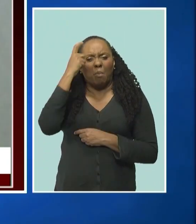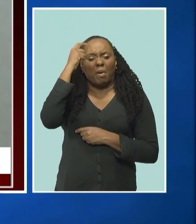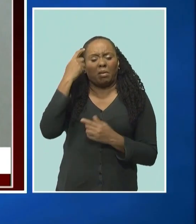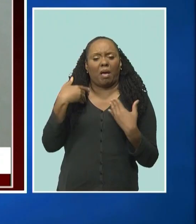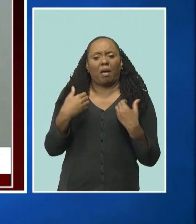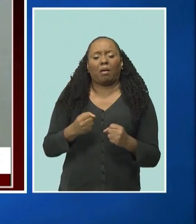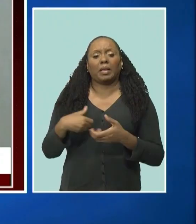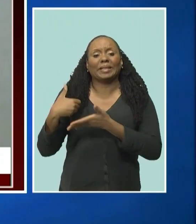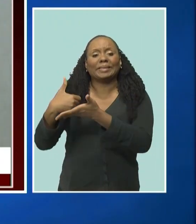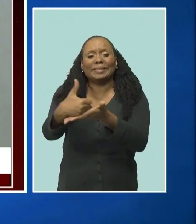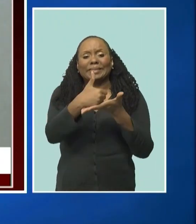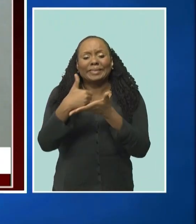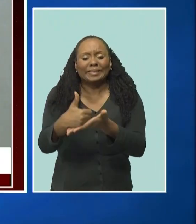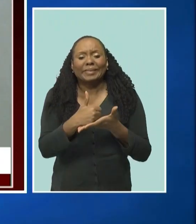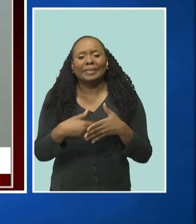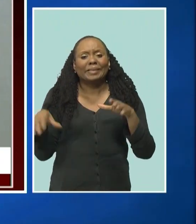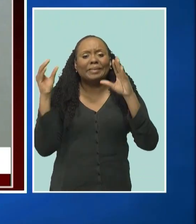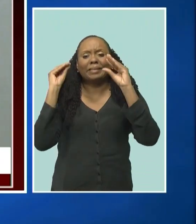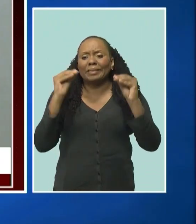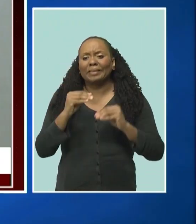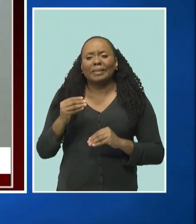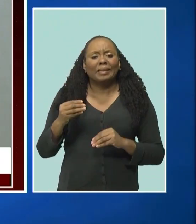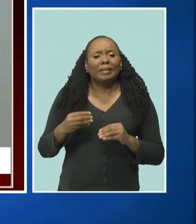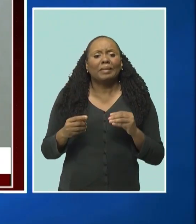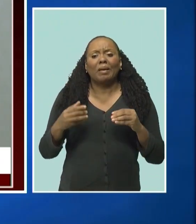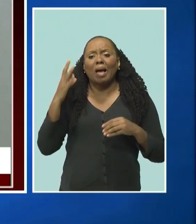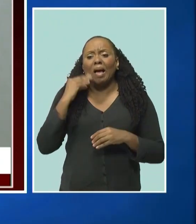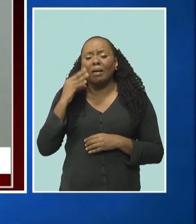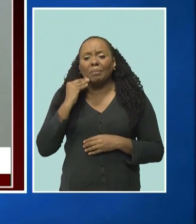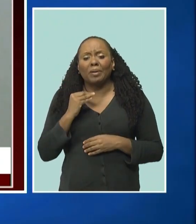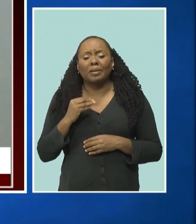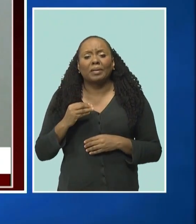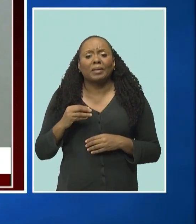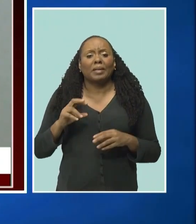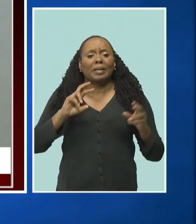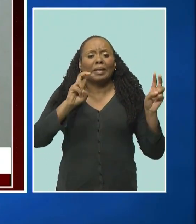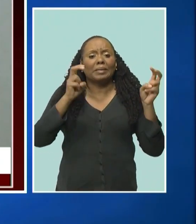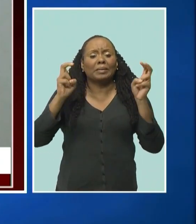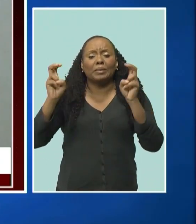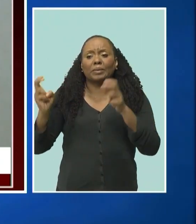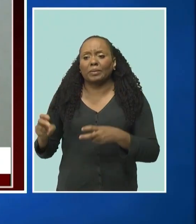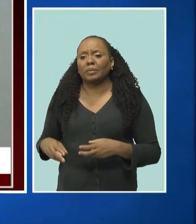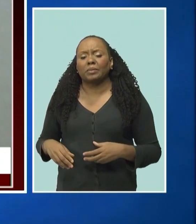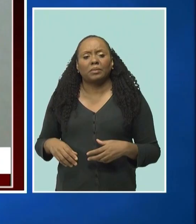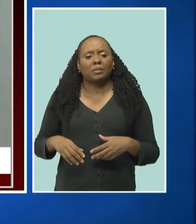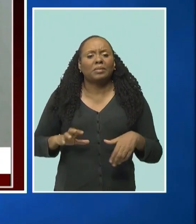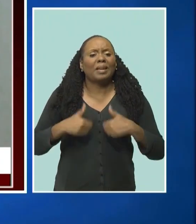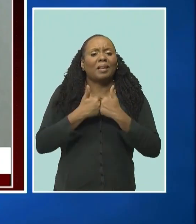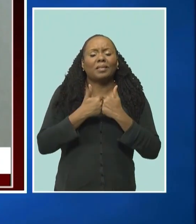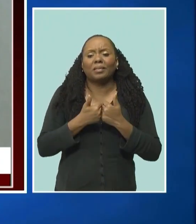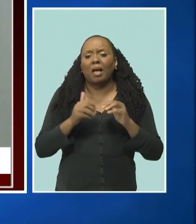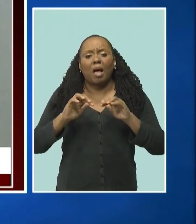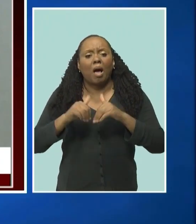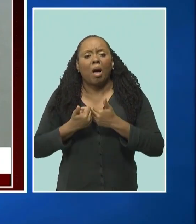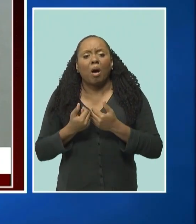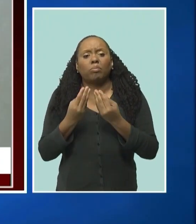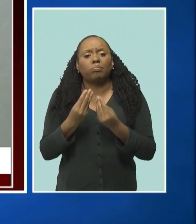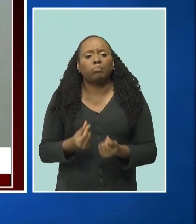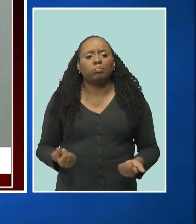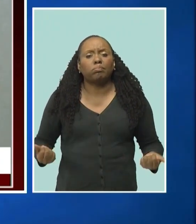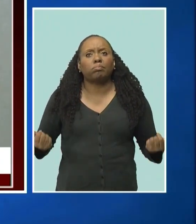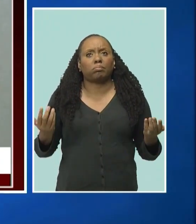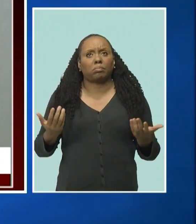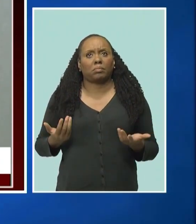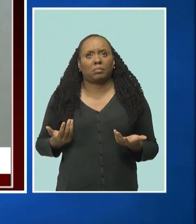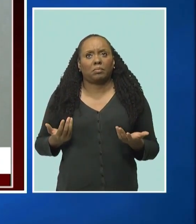to teach children how to cope when they face certain challenges from an early age. That's one of the things you can do to help prevent later